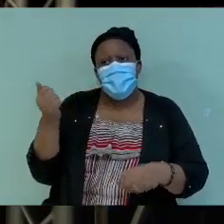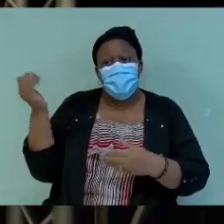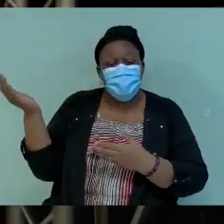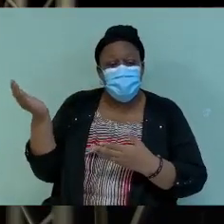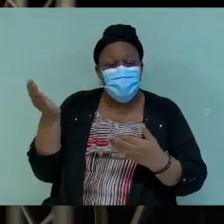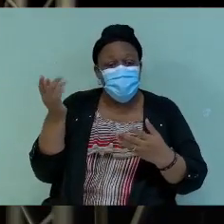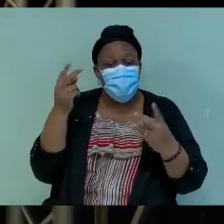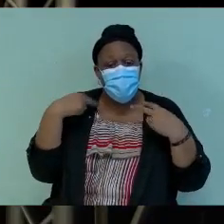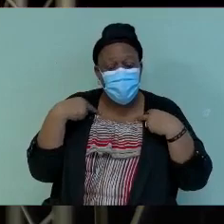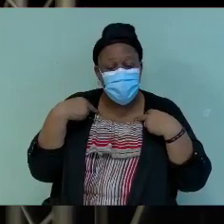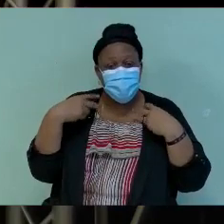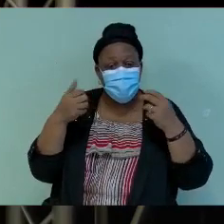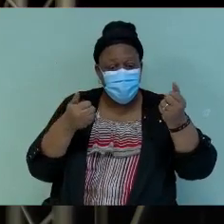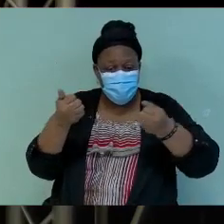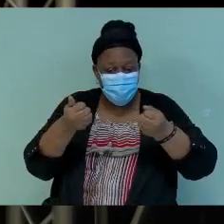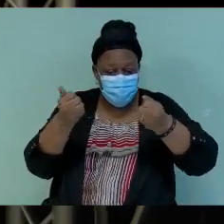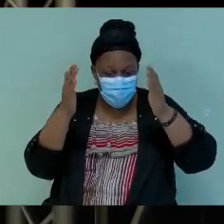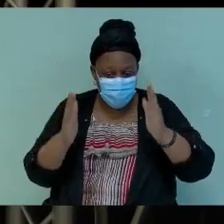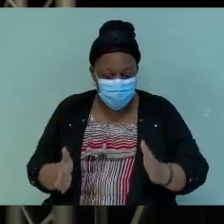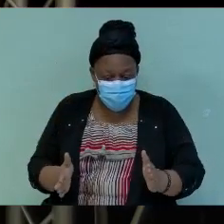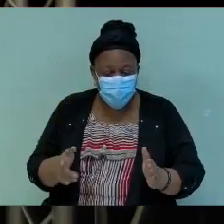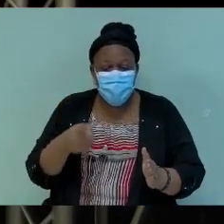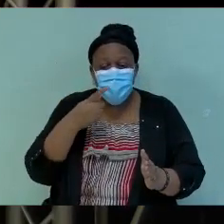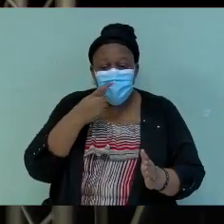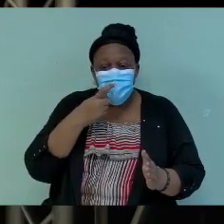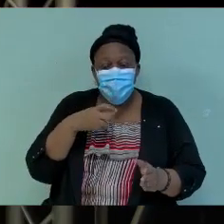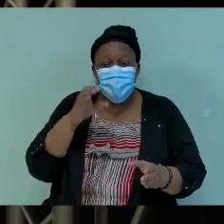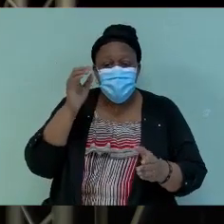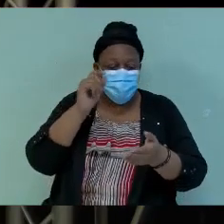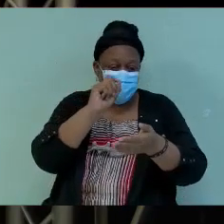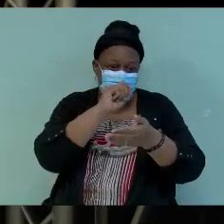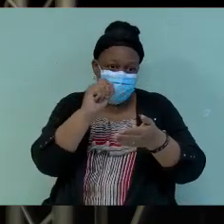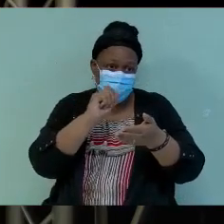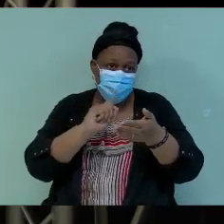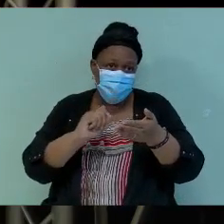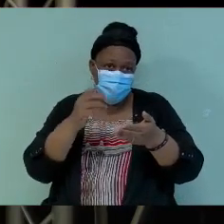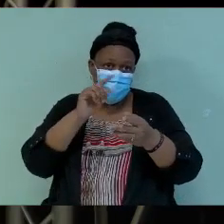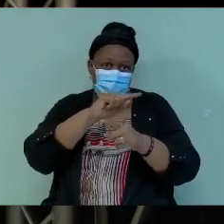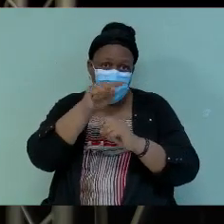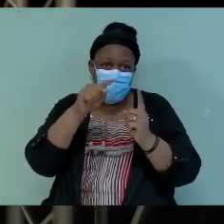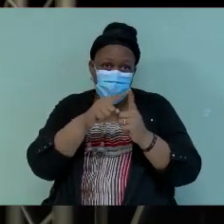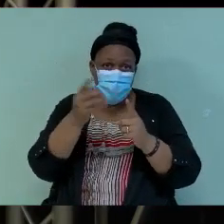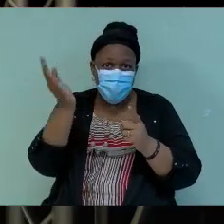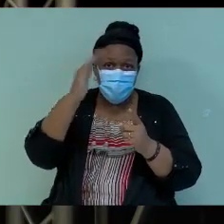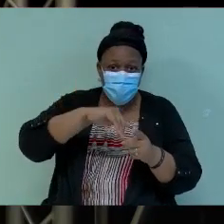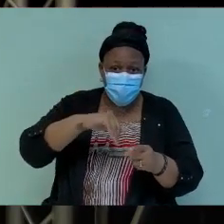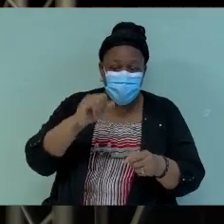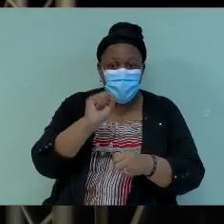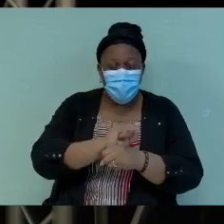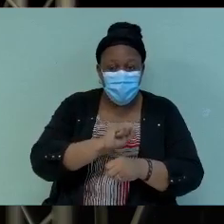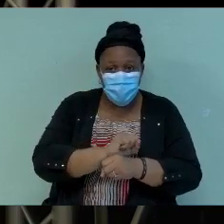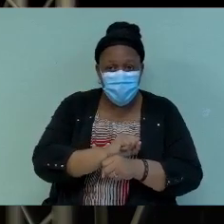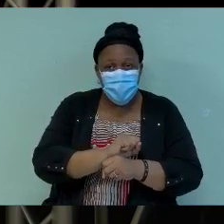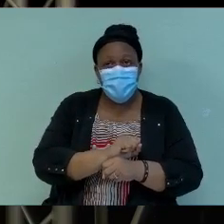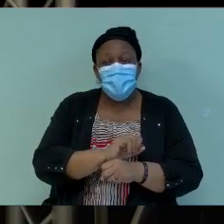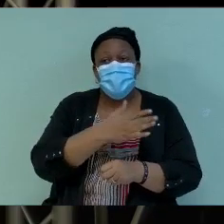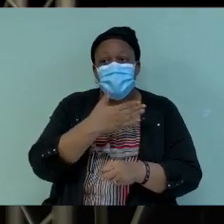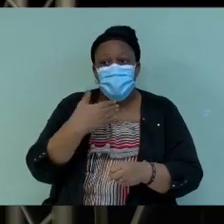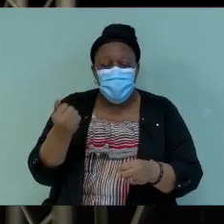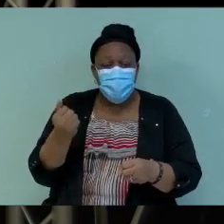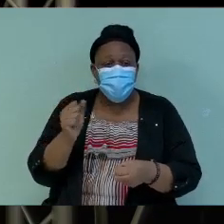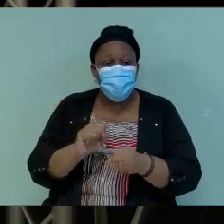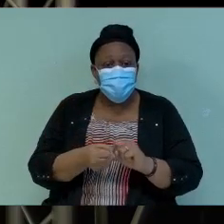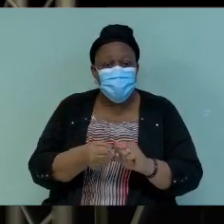responsibility of collecting our staff and bringing them to work so that they are not kept